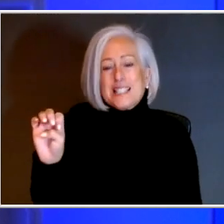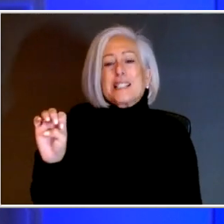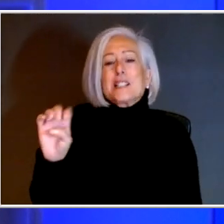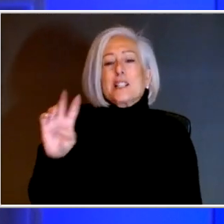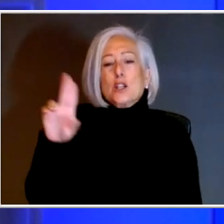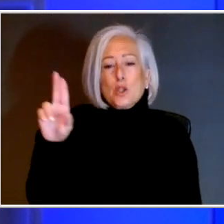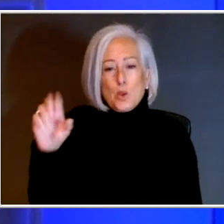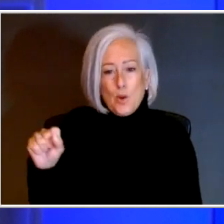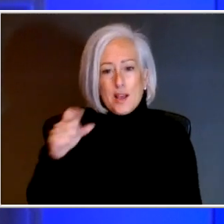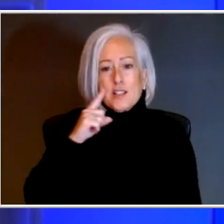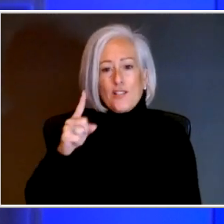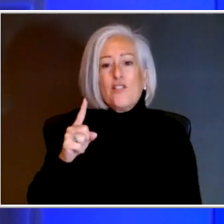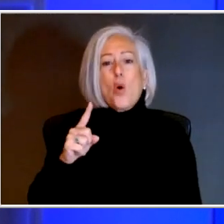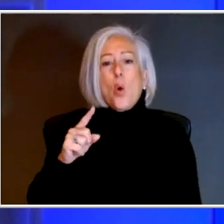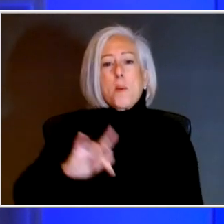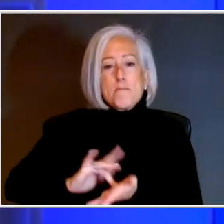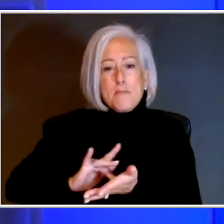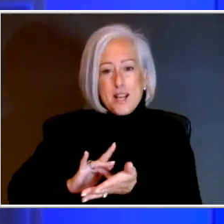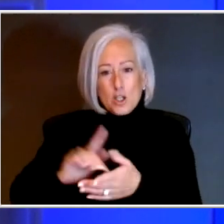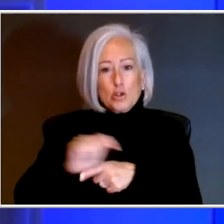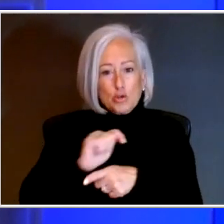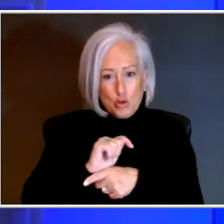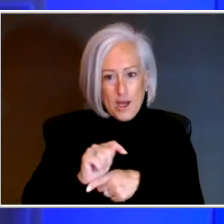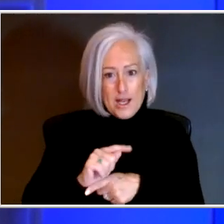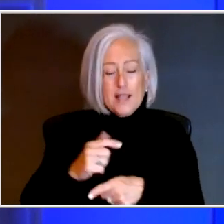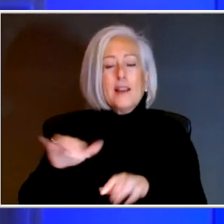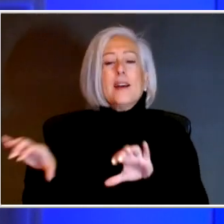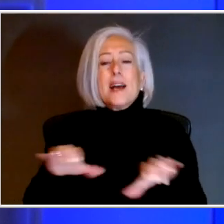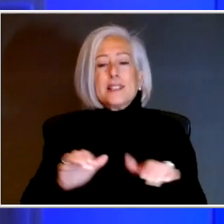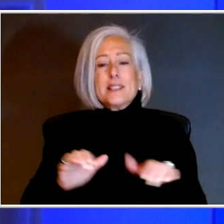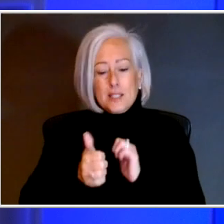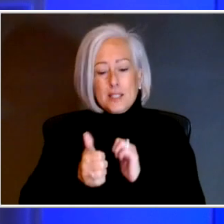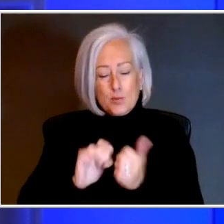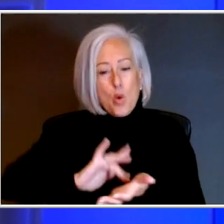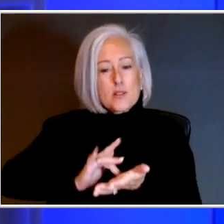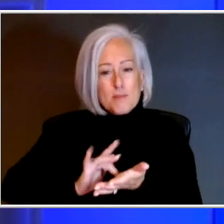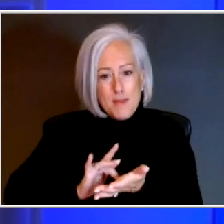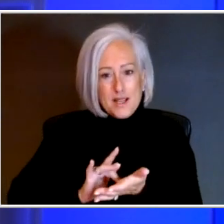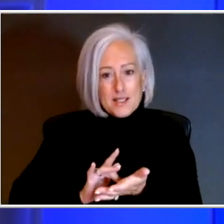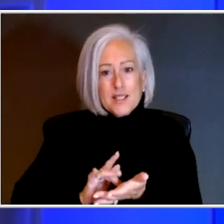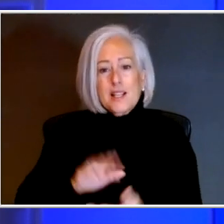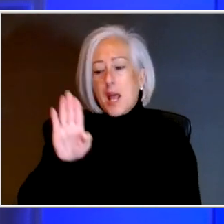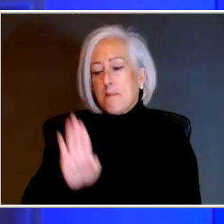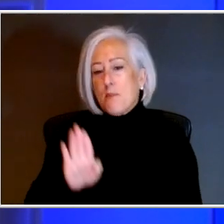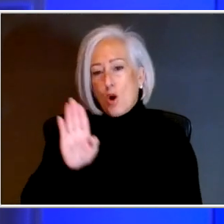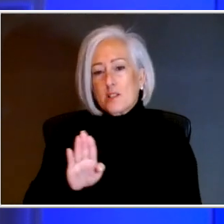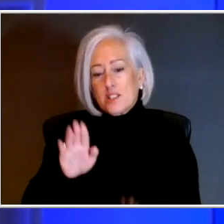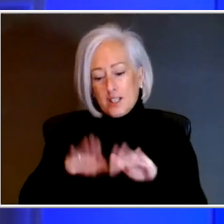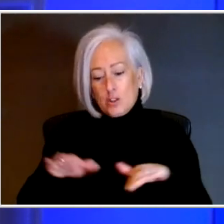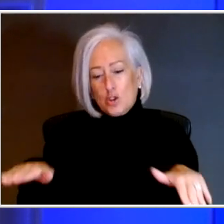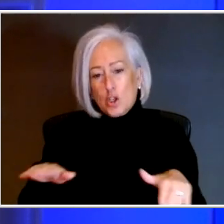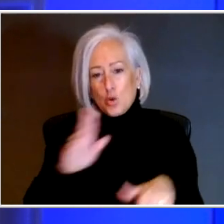sports medicine fellowship at Boston Children's Hospital in sports medicine there, where my mentor, Kate Ackerman,